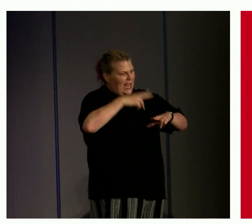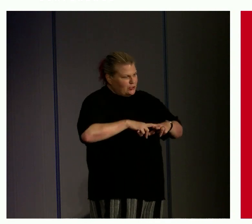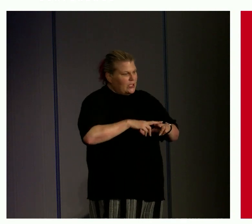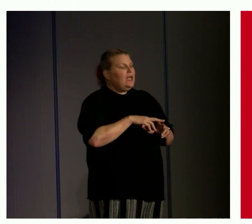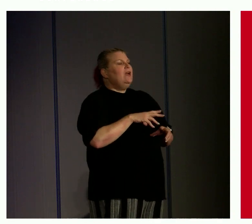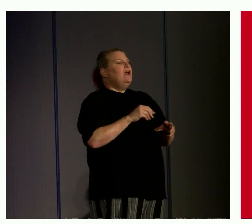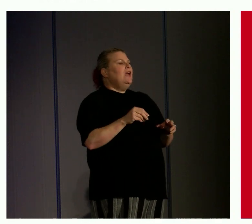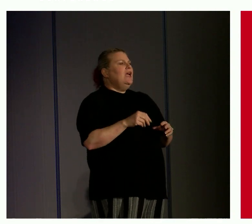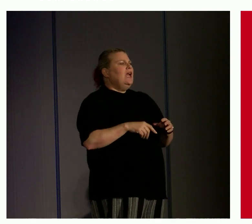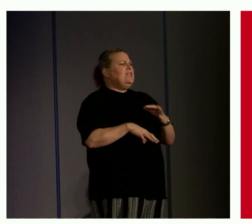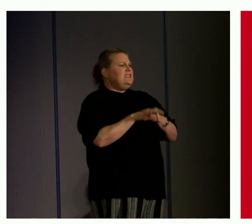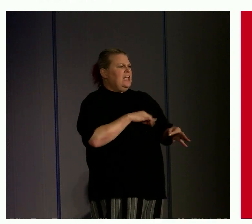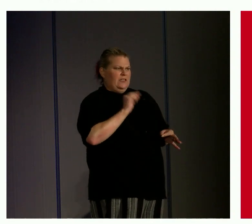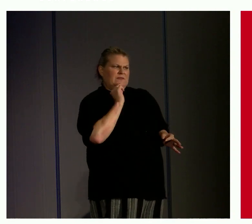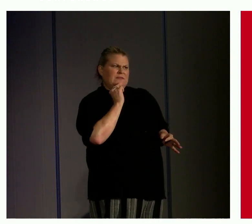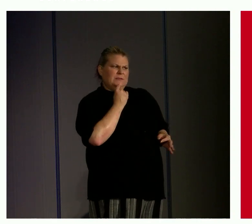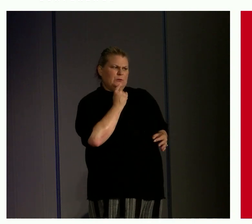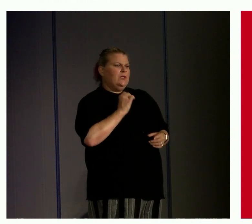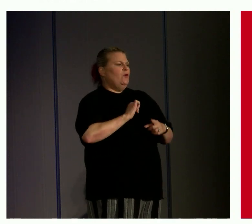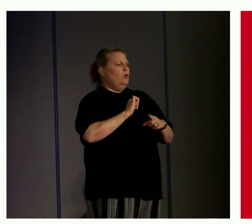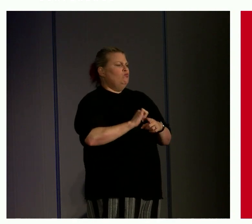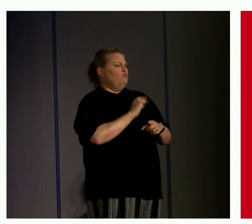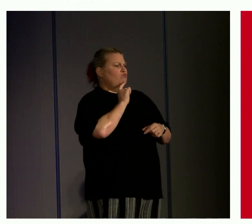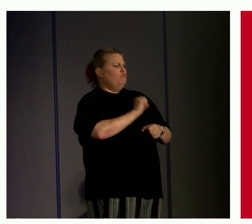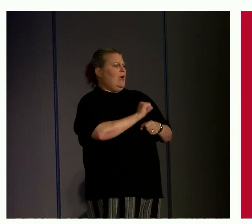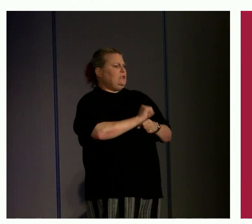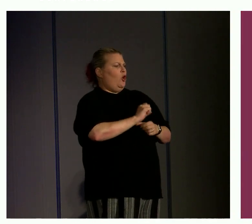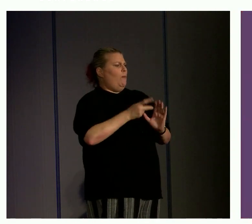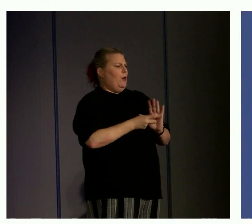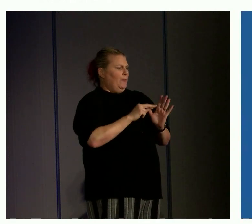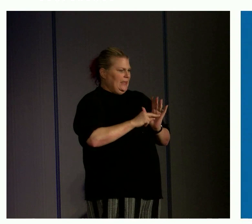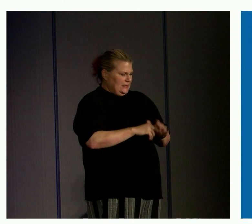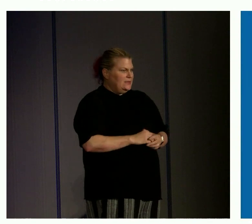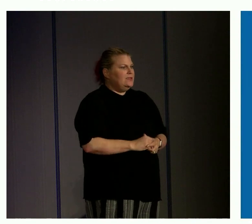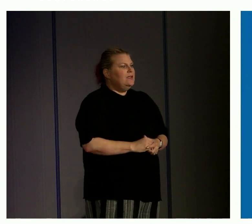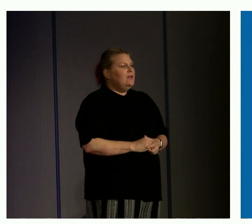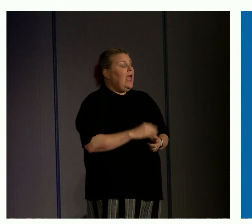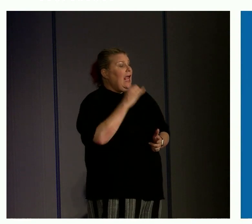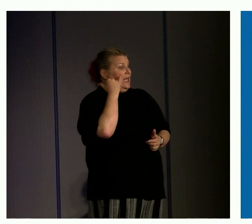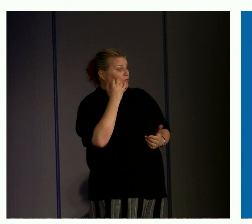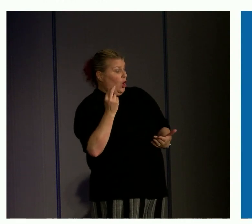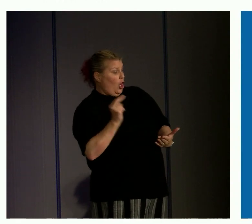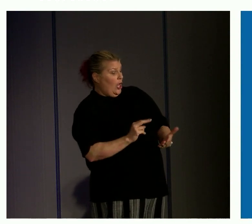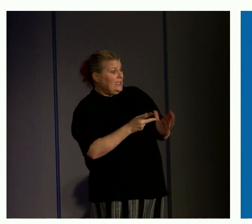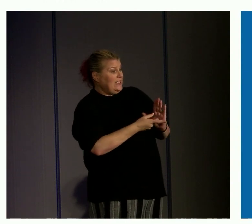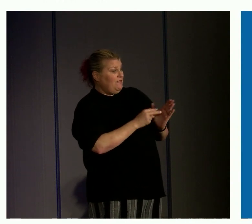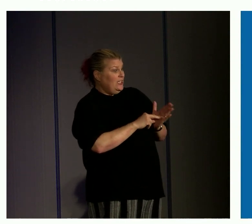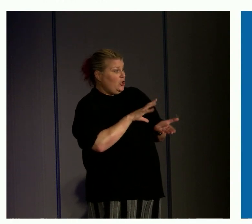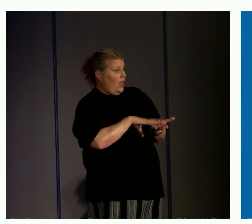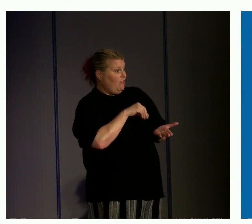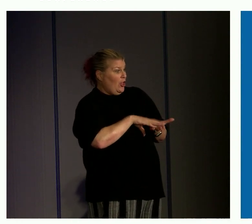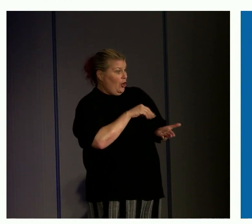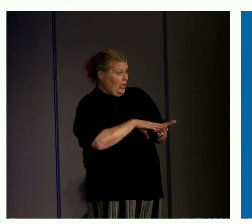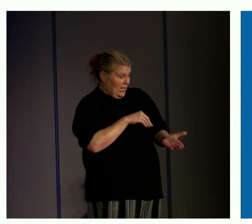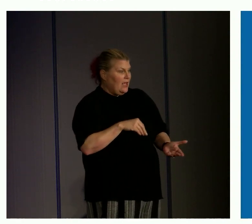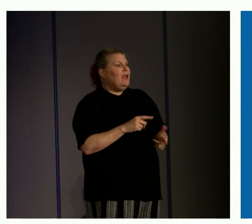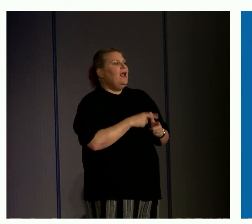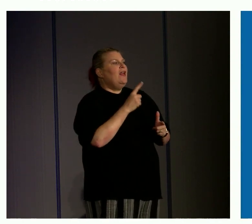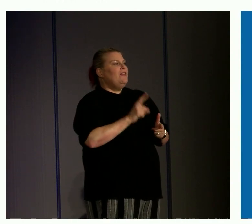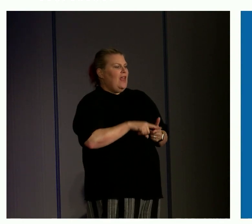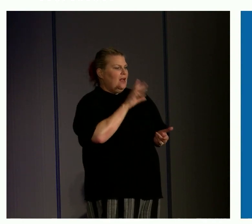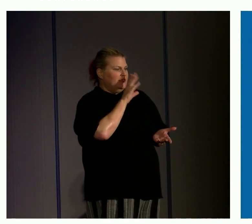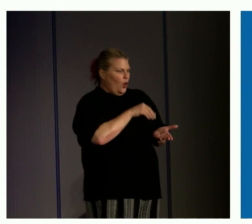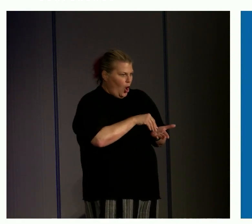a serious or practical purpose. Whoa. And if we look at the definition of learning, then it's